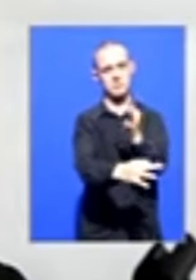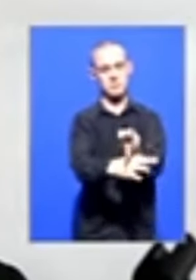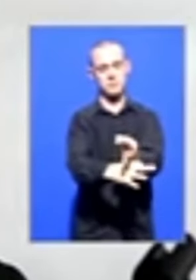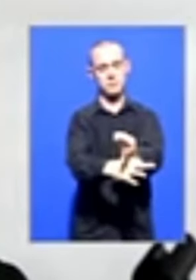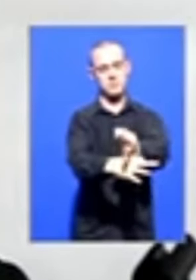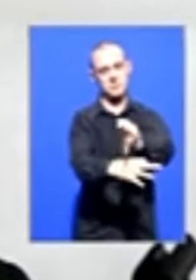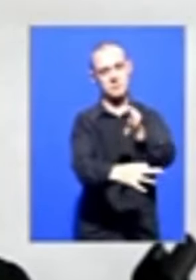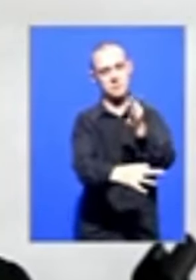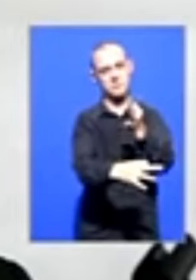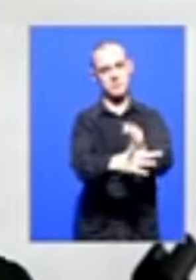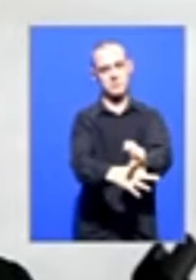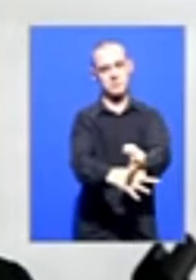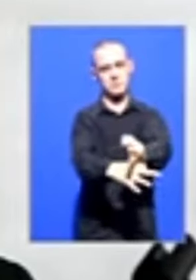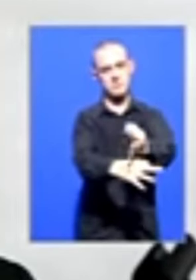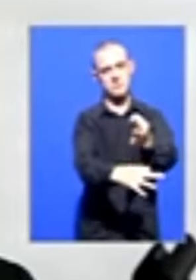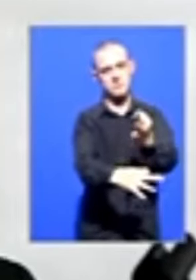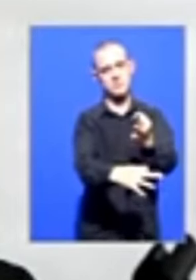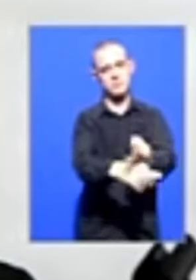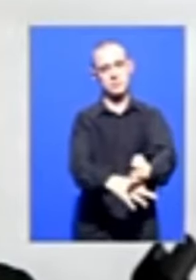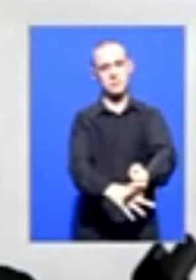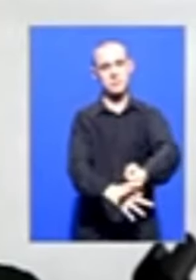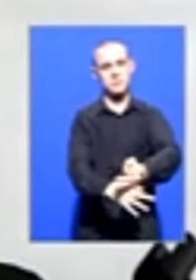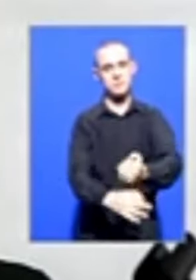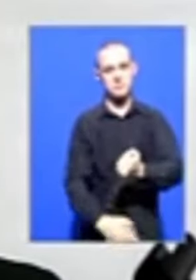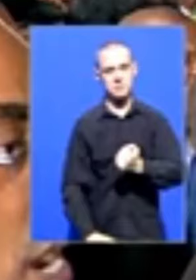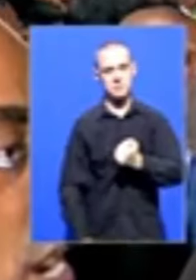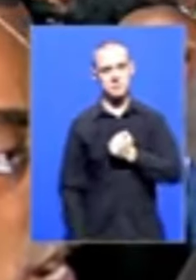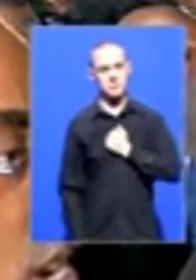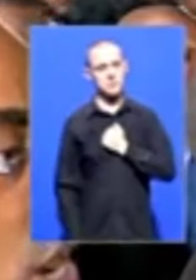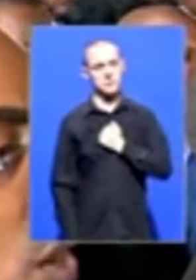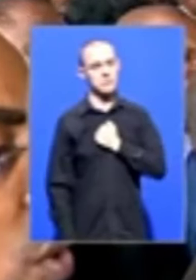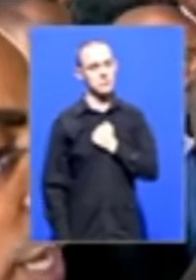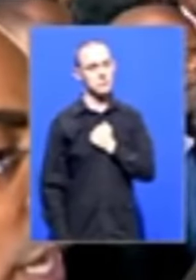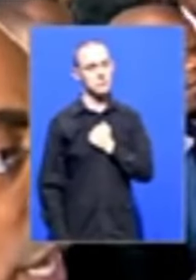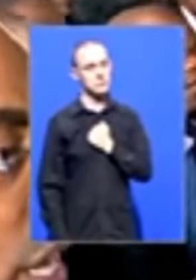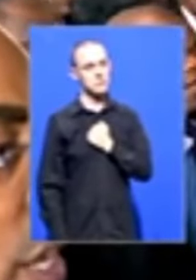war, it will end very badly. For Cyril, watch your back. It's bad.